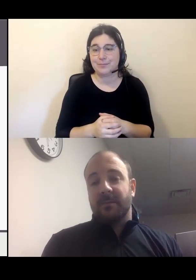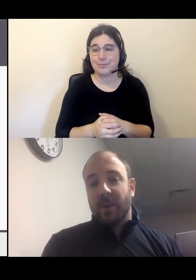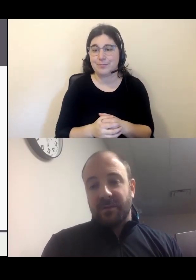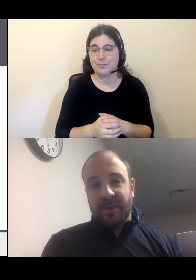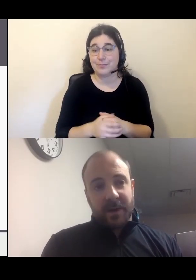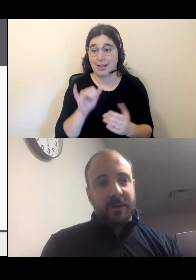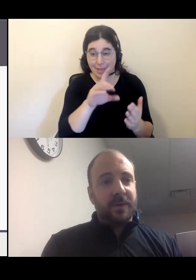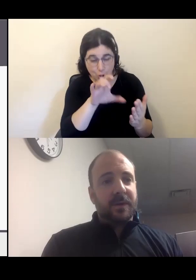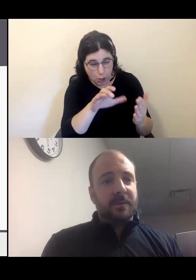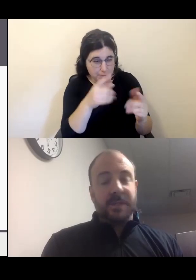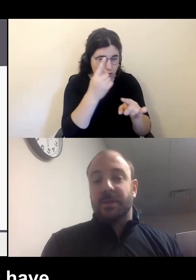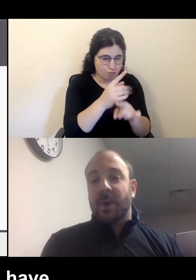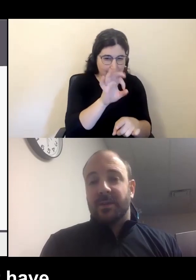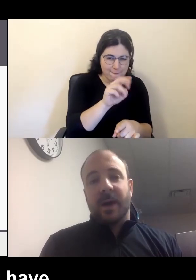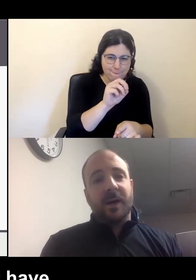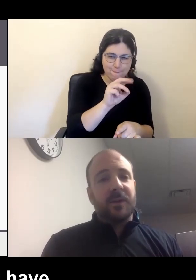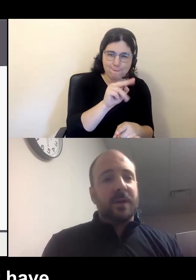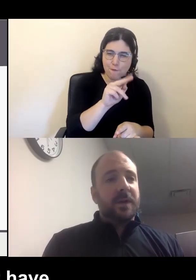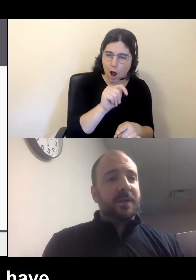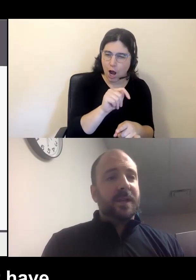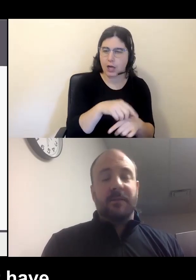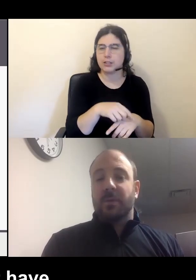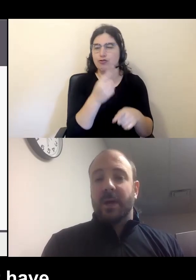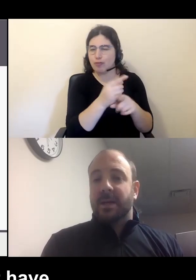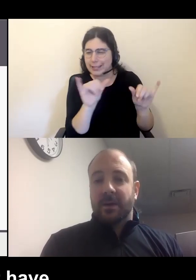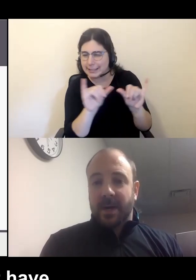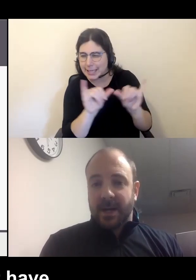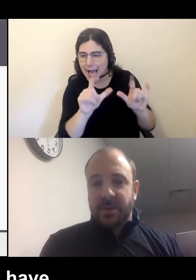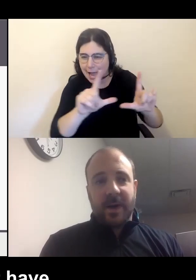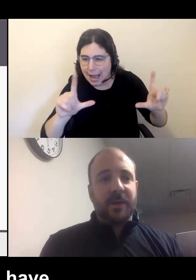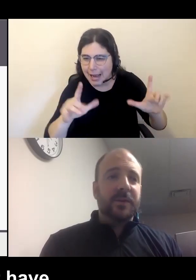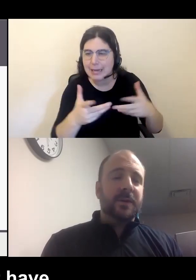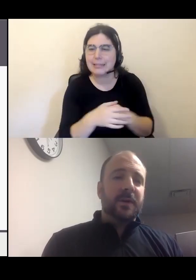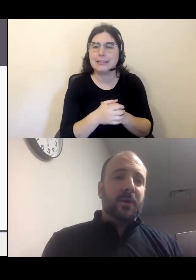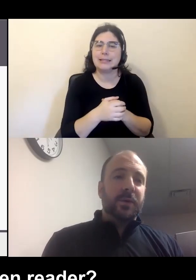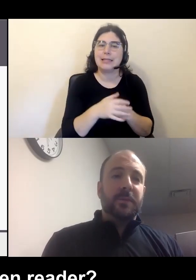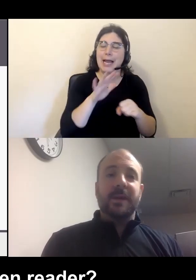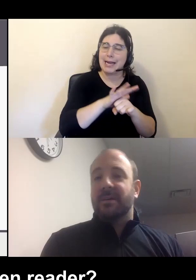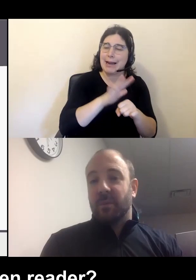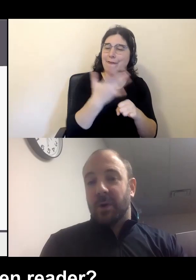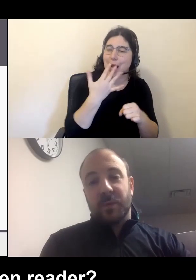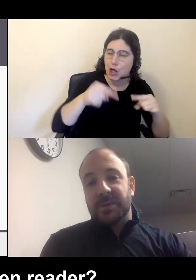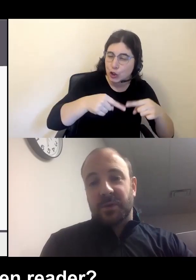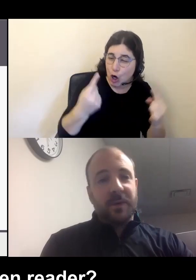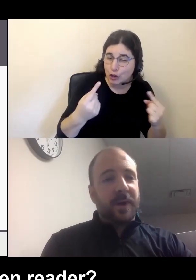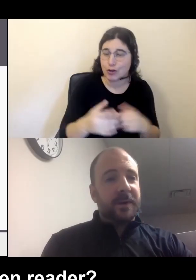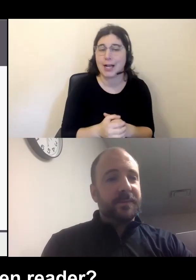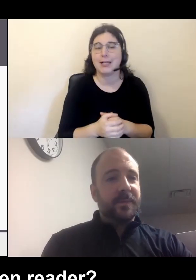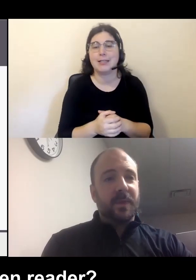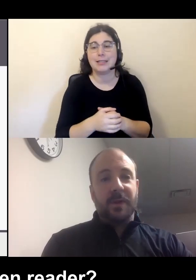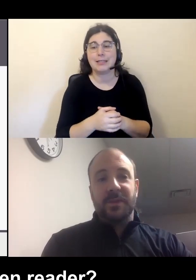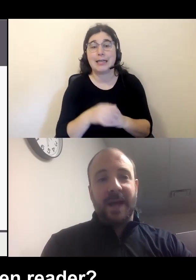document have the right font? Is it the right size? Does it have the right color contrast? Would the PDF work with a screen